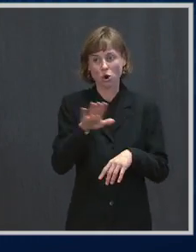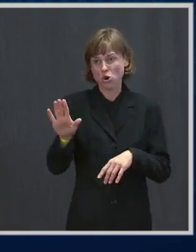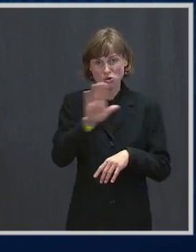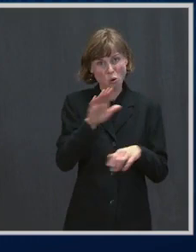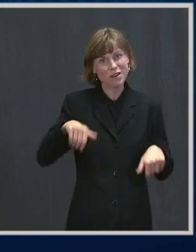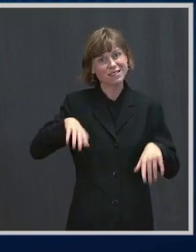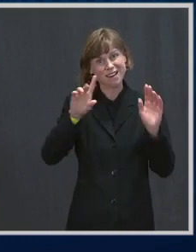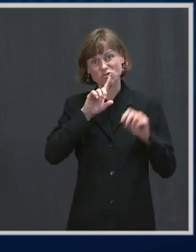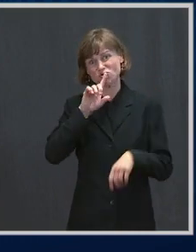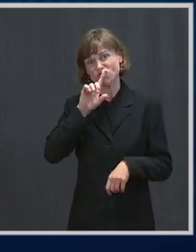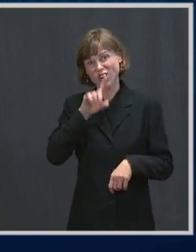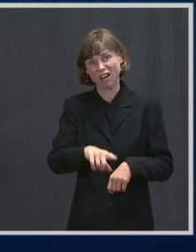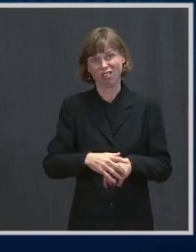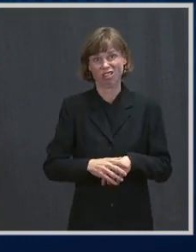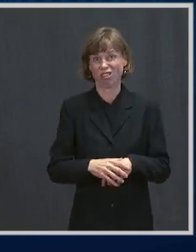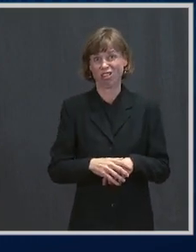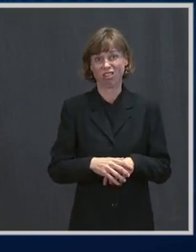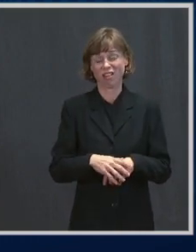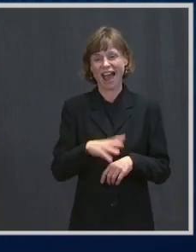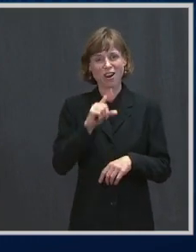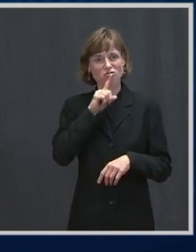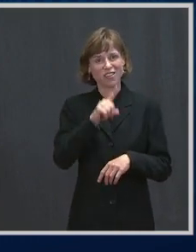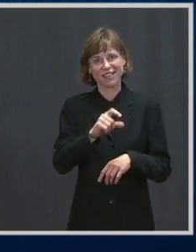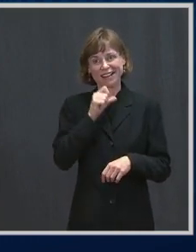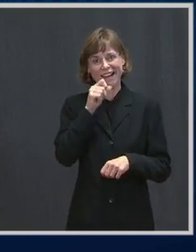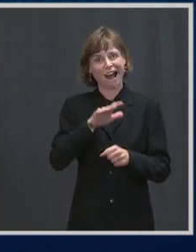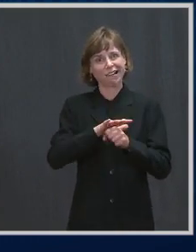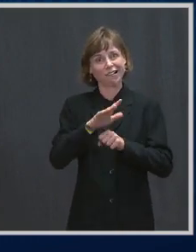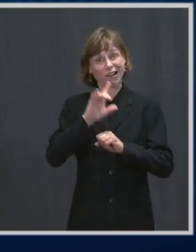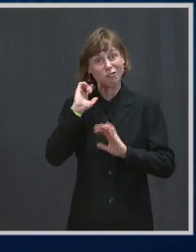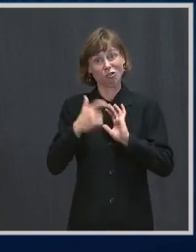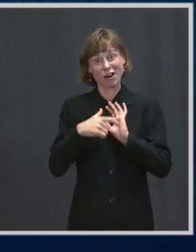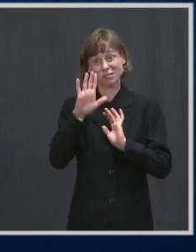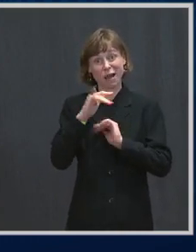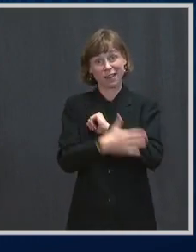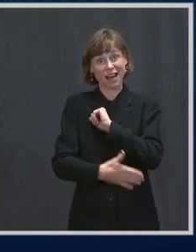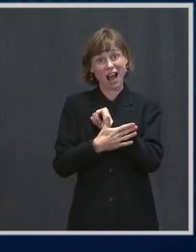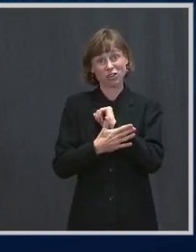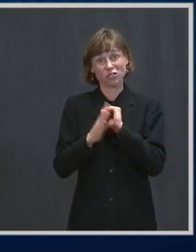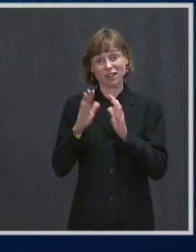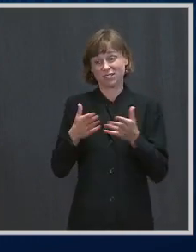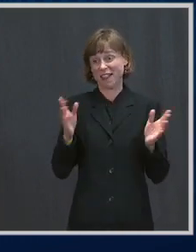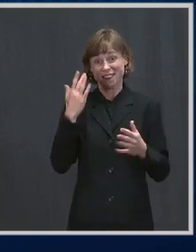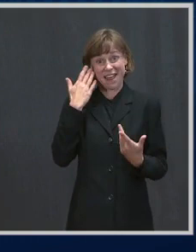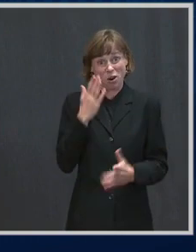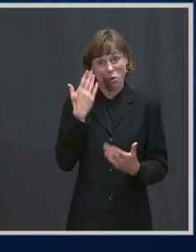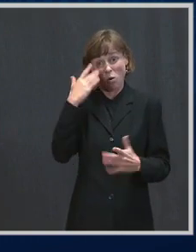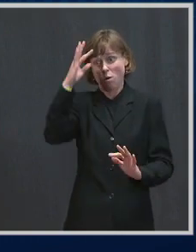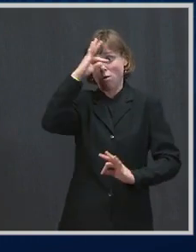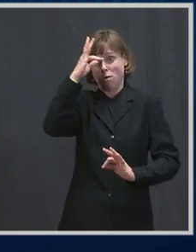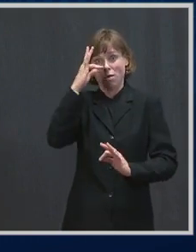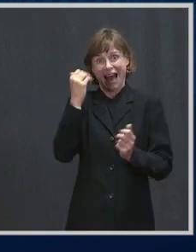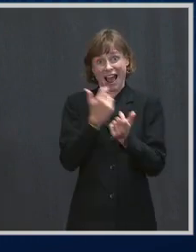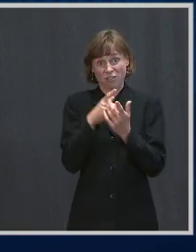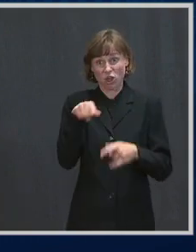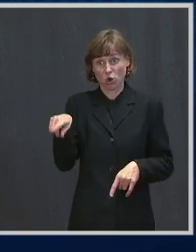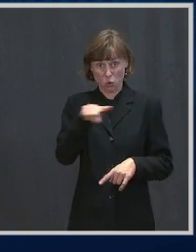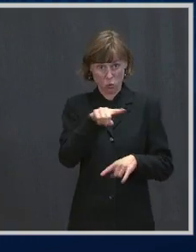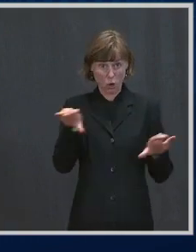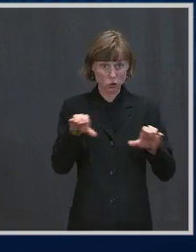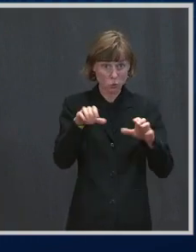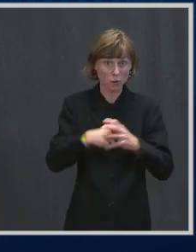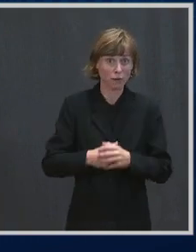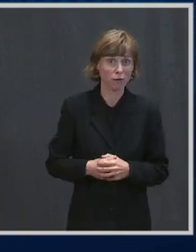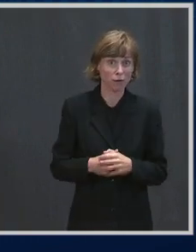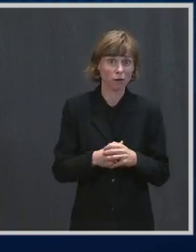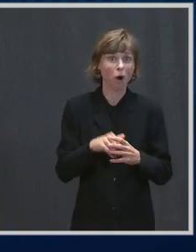not recognized much by the country as a whole. They don't know all that you do. I also know that you've